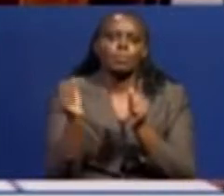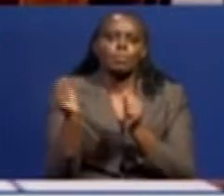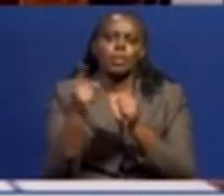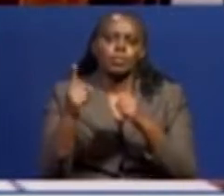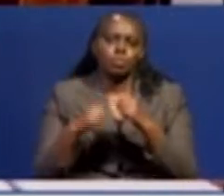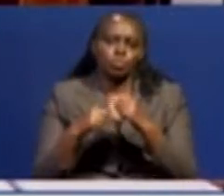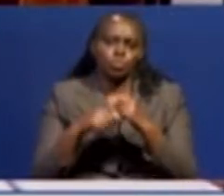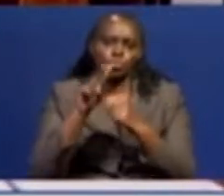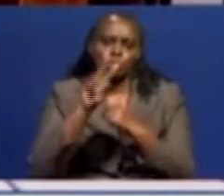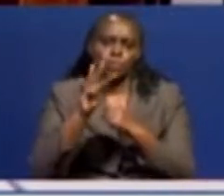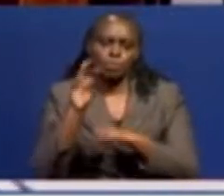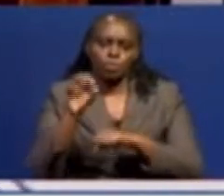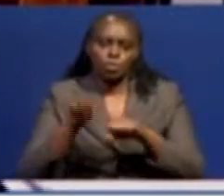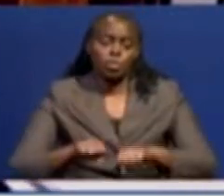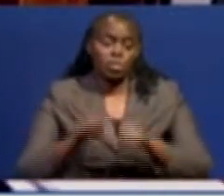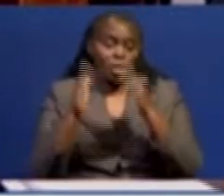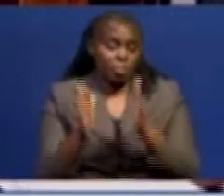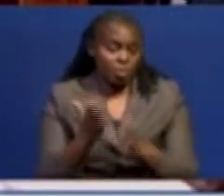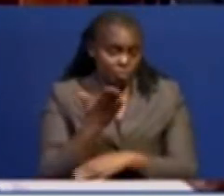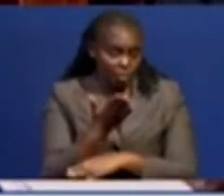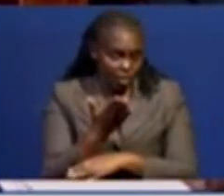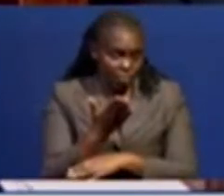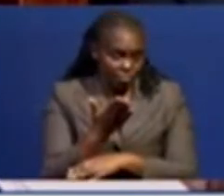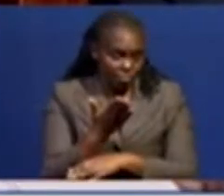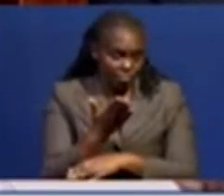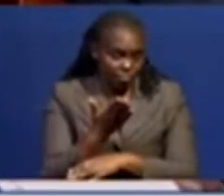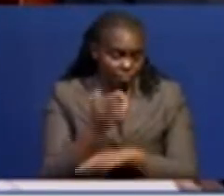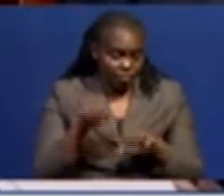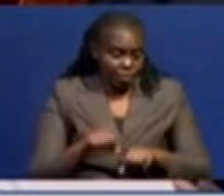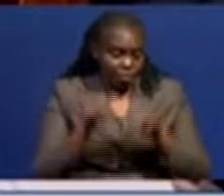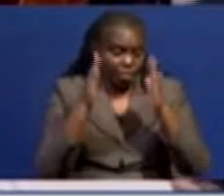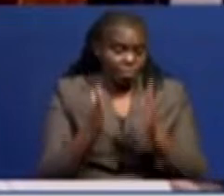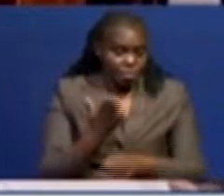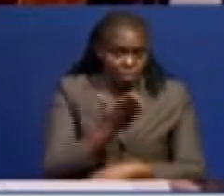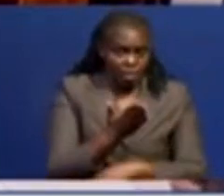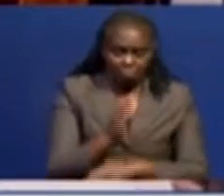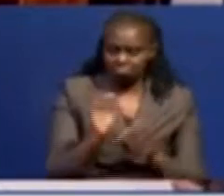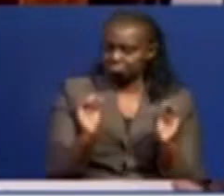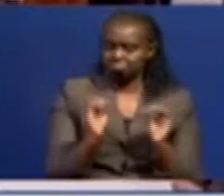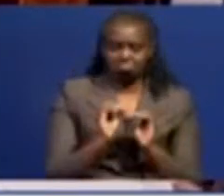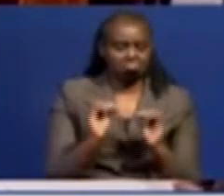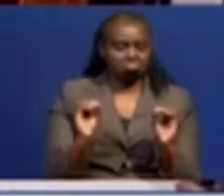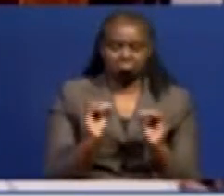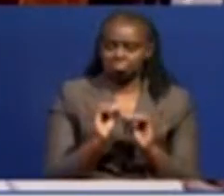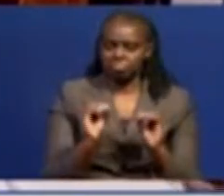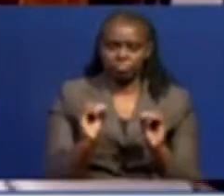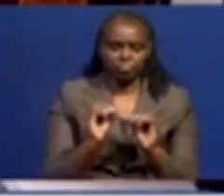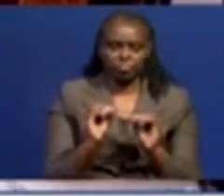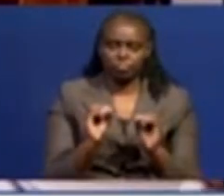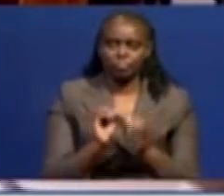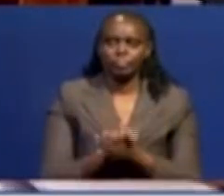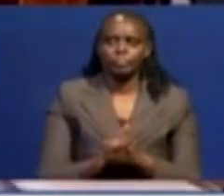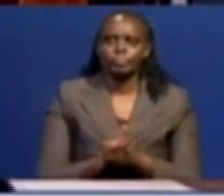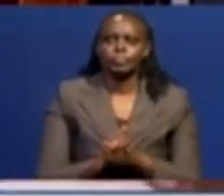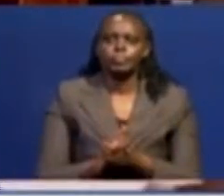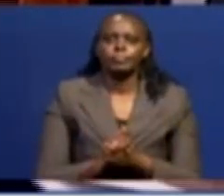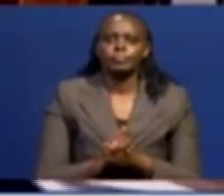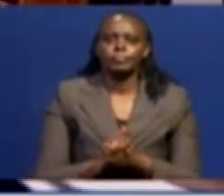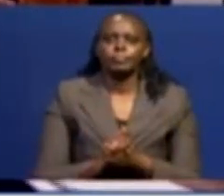2024. Is there a chairperson currently holding that position? None.